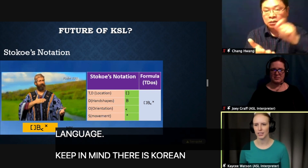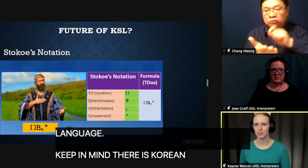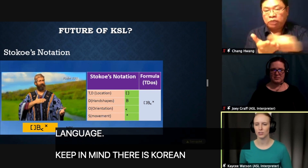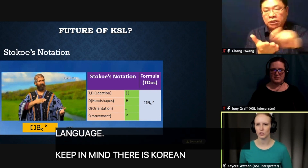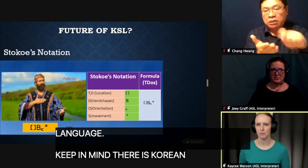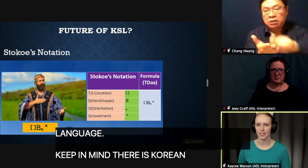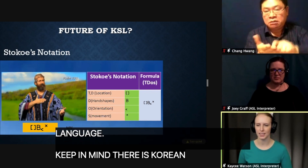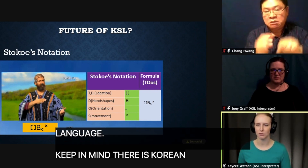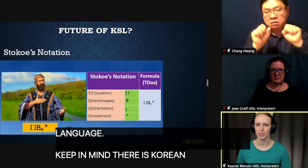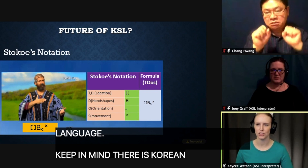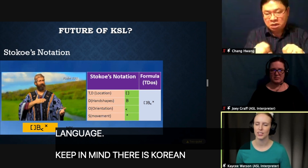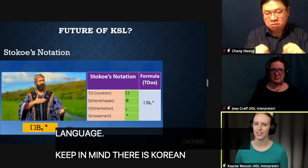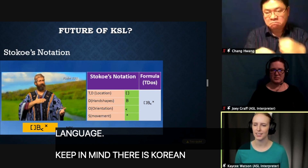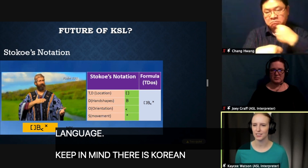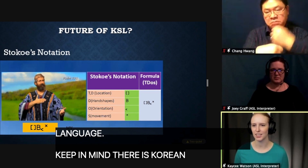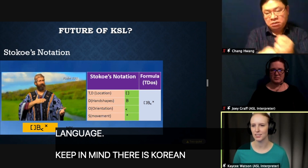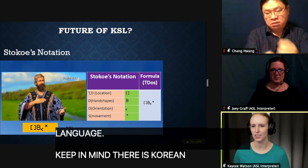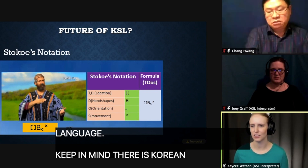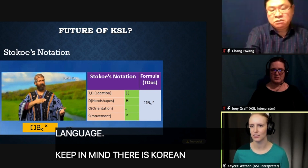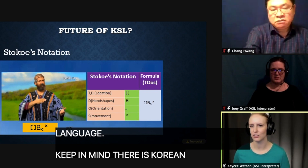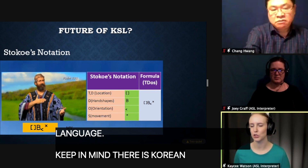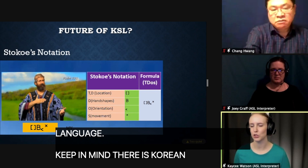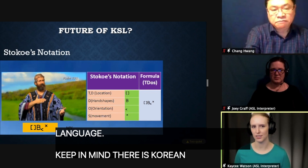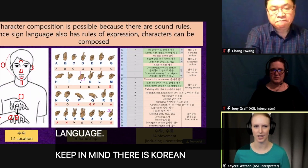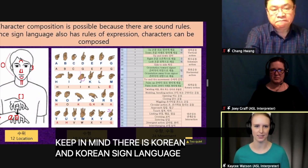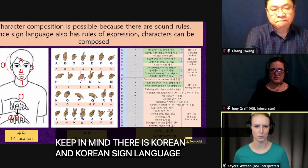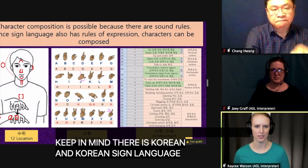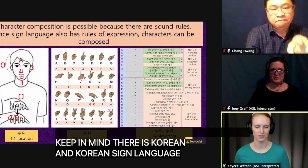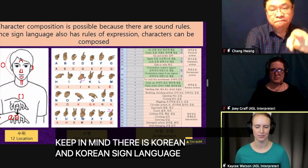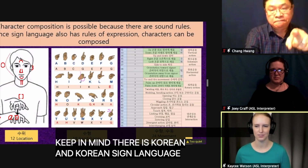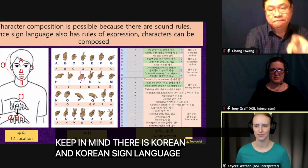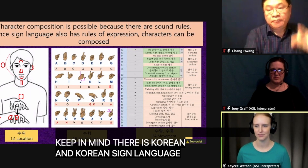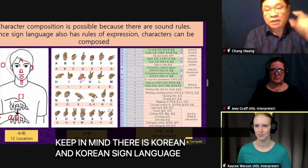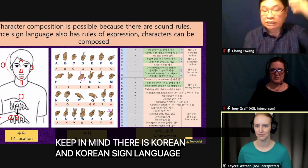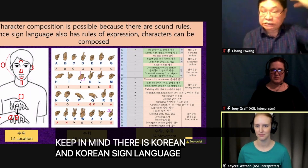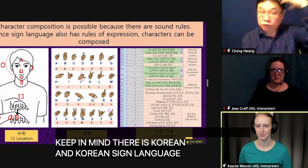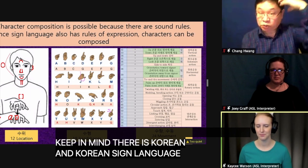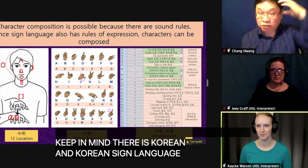strategies, different ways to describe sign language, I'd like us to consider Stokey's style as well.